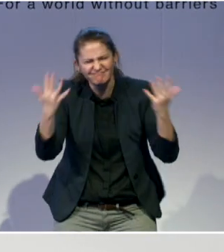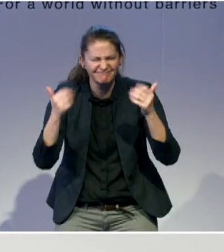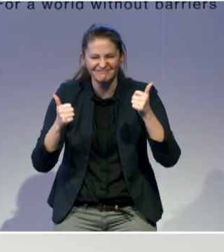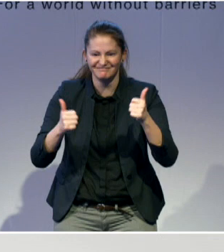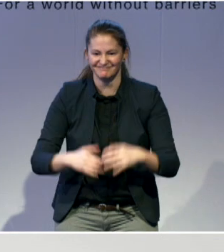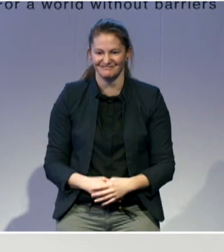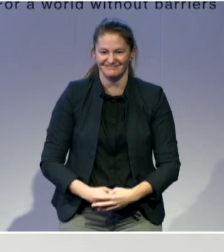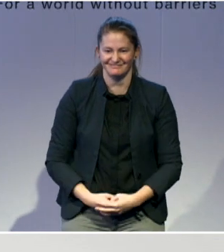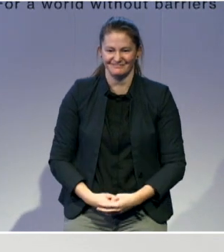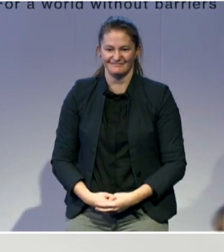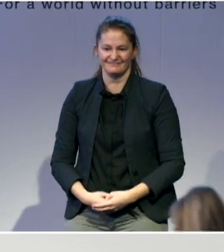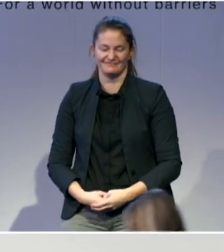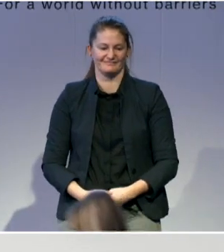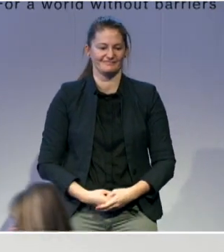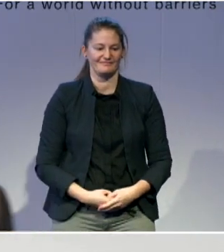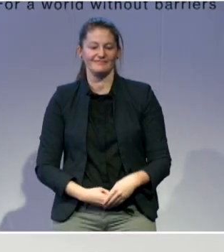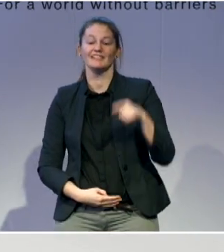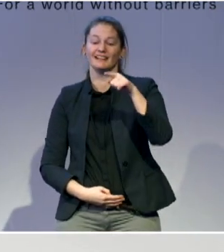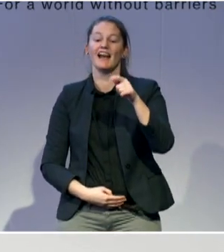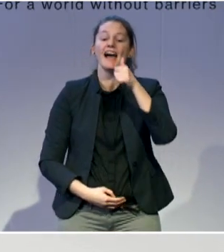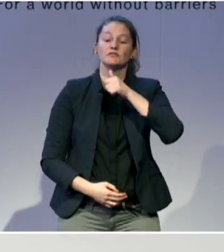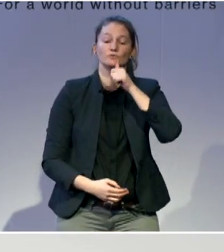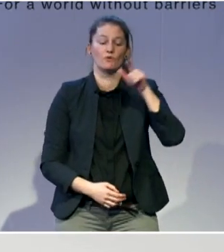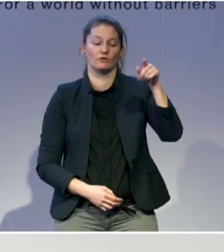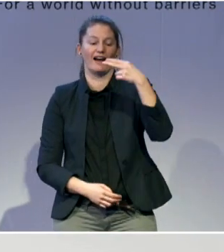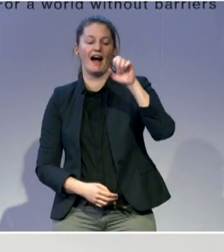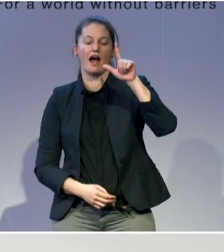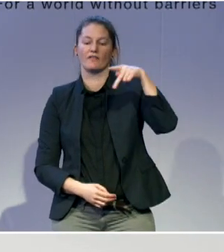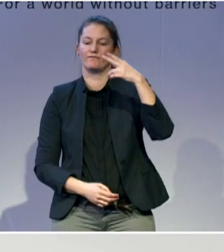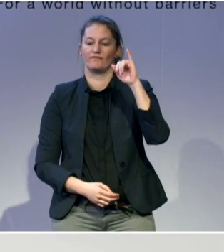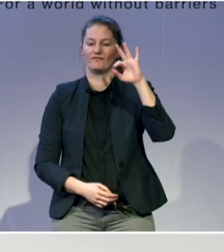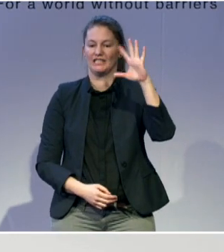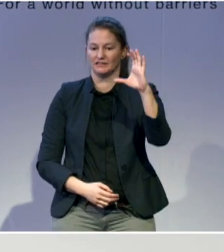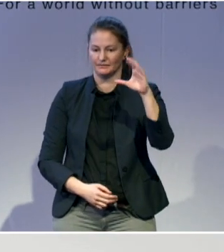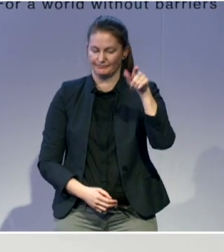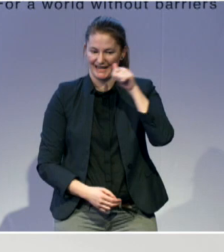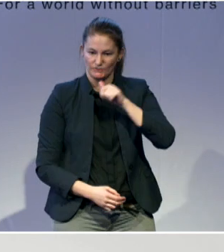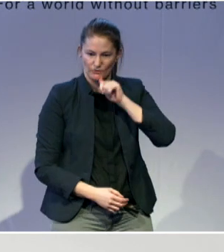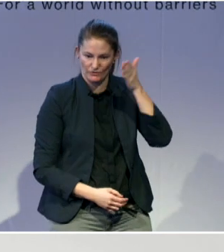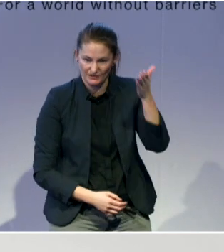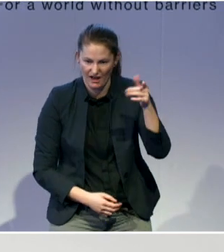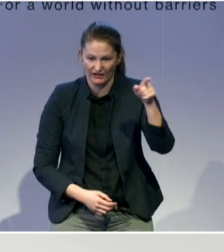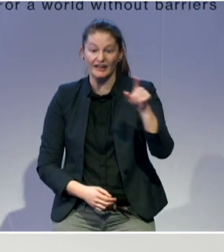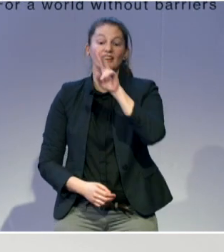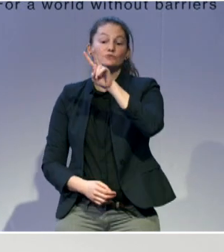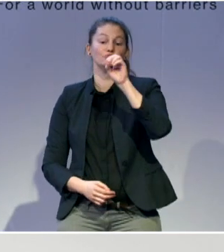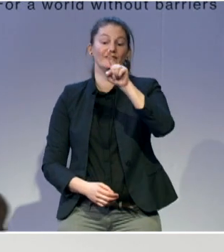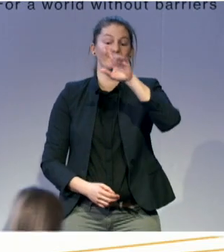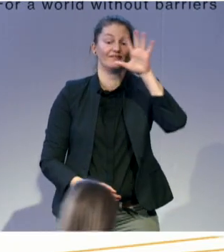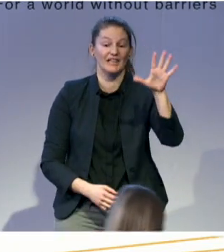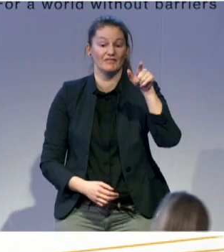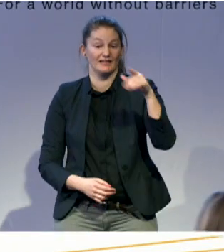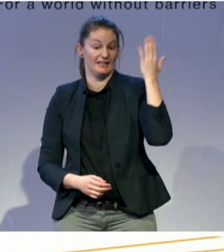Congratulations to Helpific from Estonia. In 2015, Helpific started a web-based IT